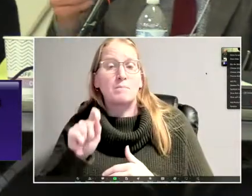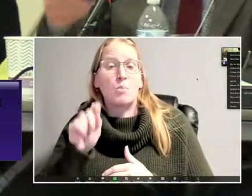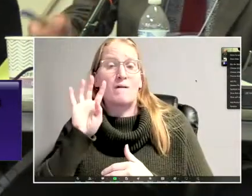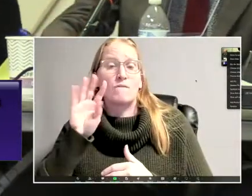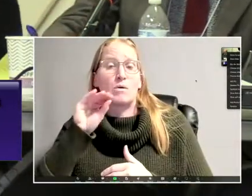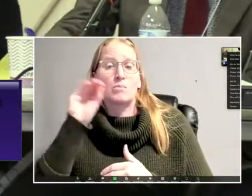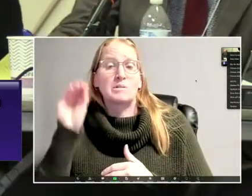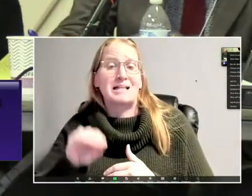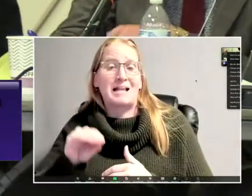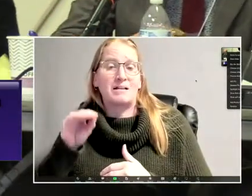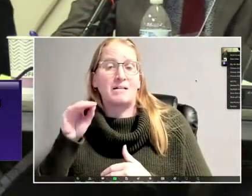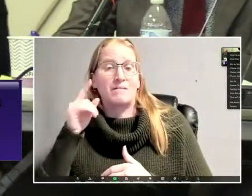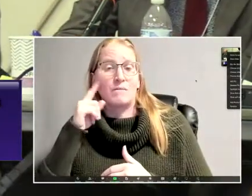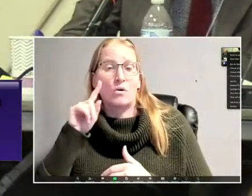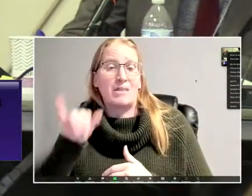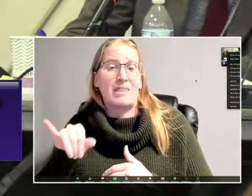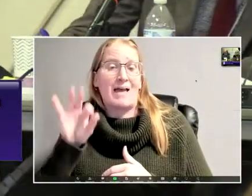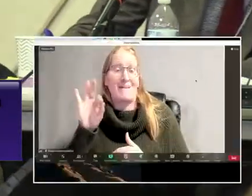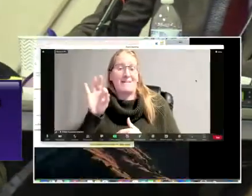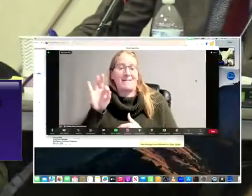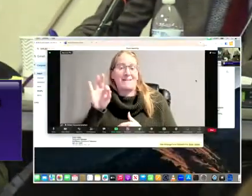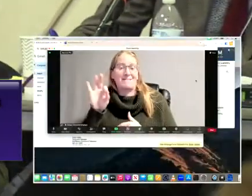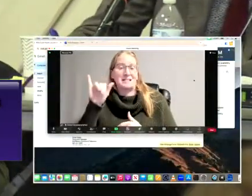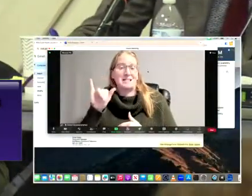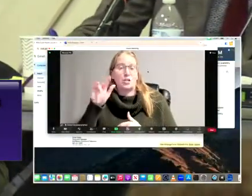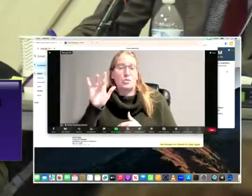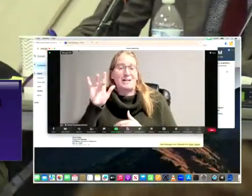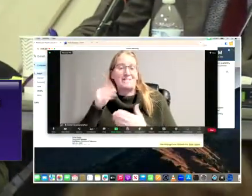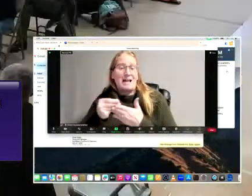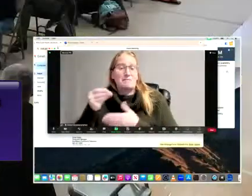fy2 budget is there a